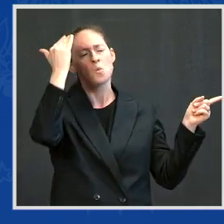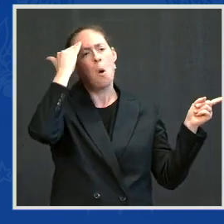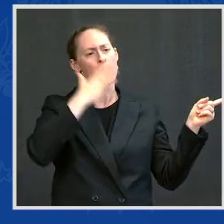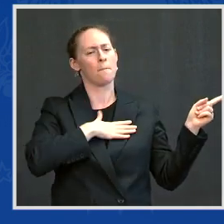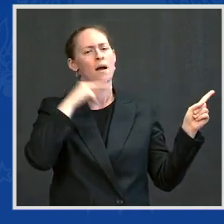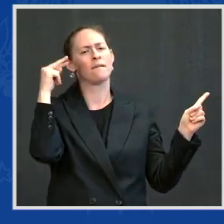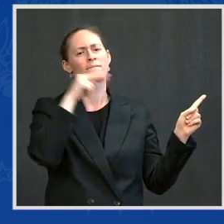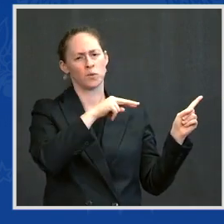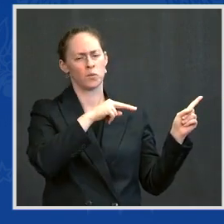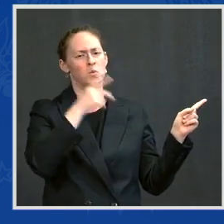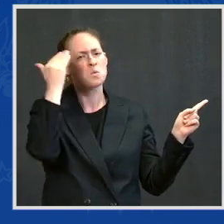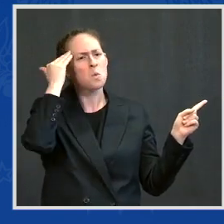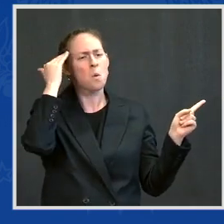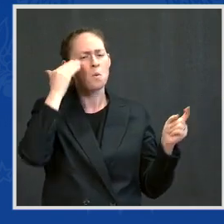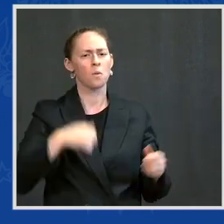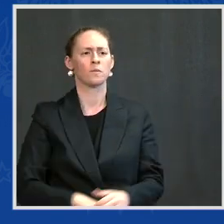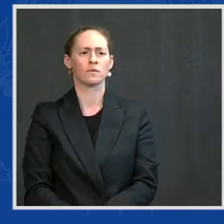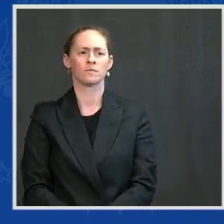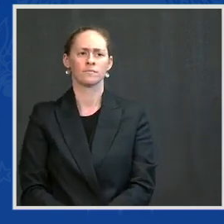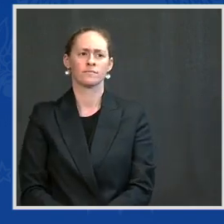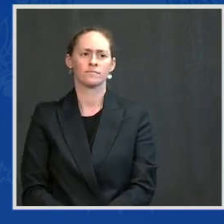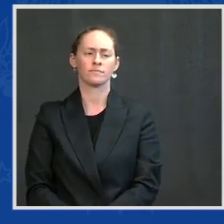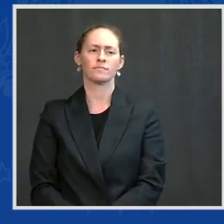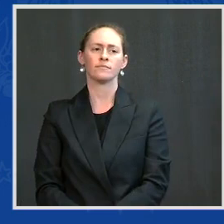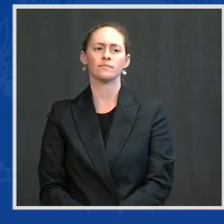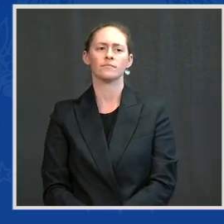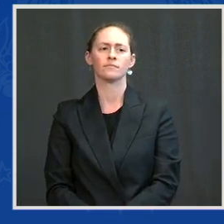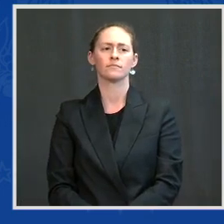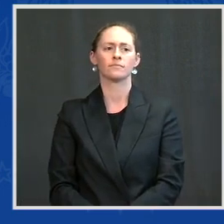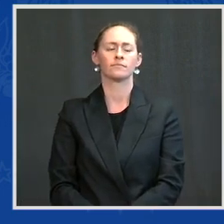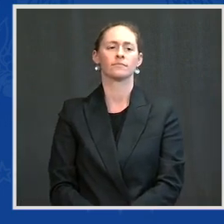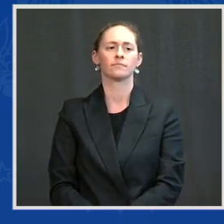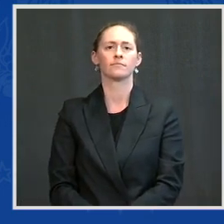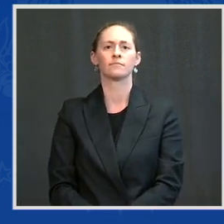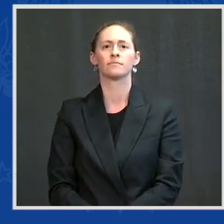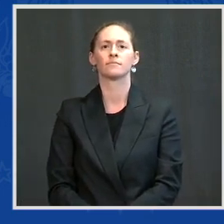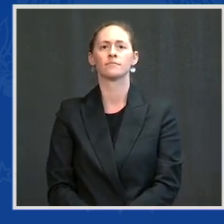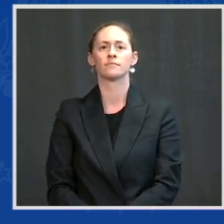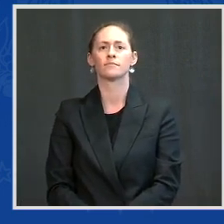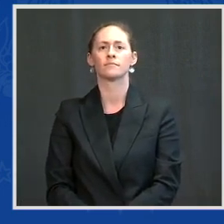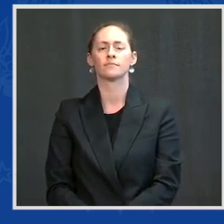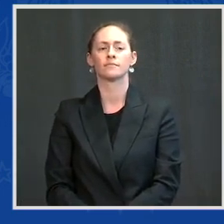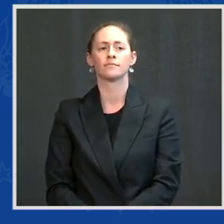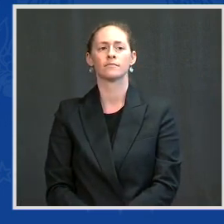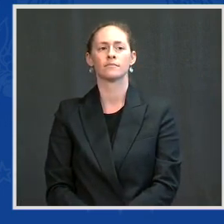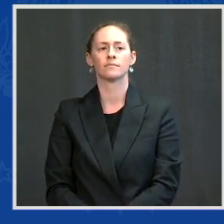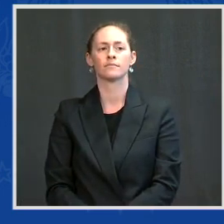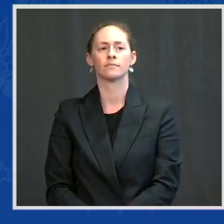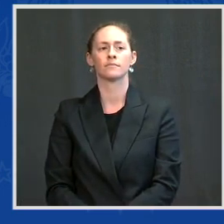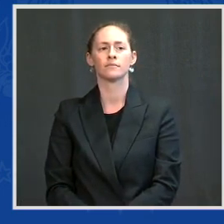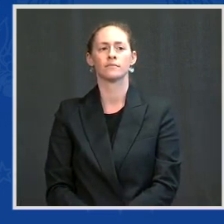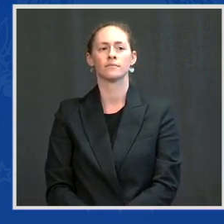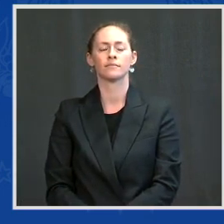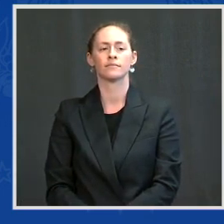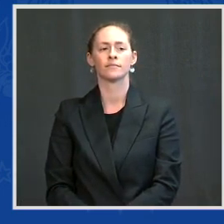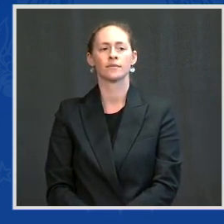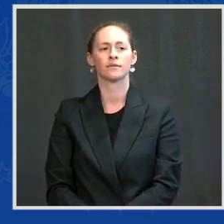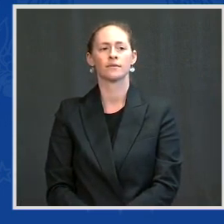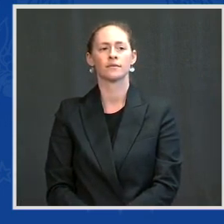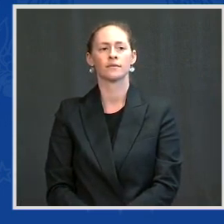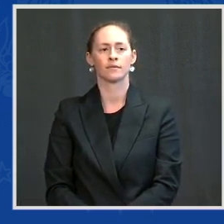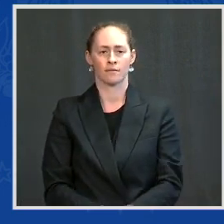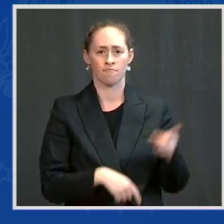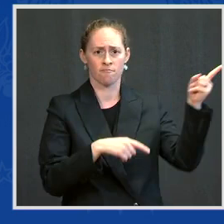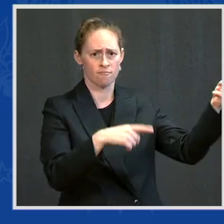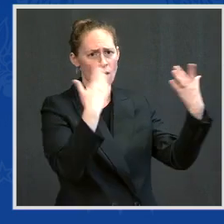but the commitment that was given was immediately kept. From the very beginning,